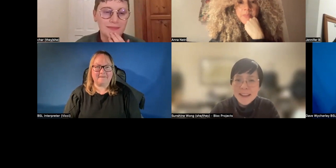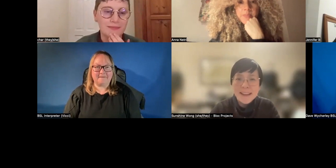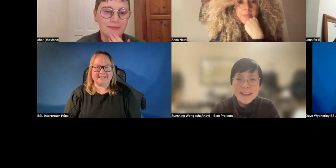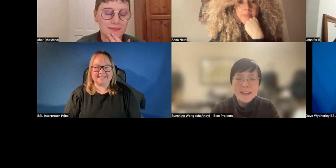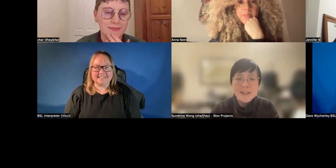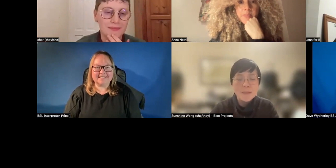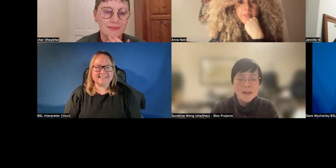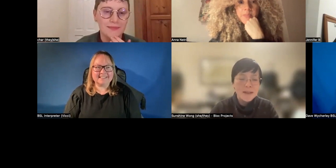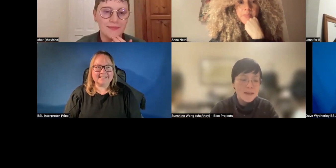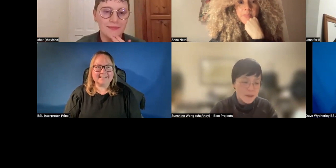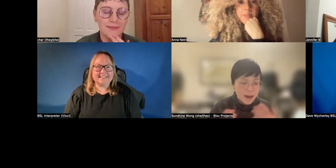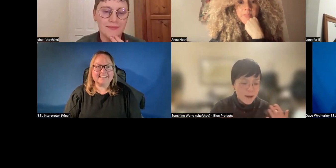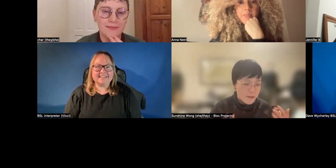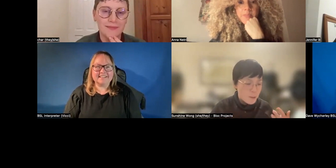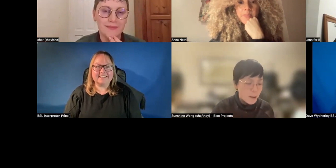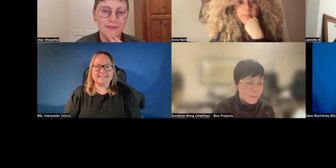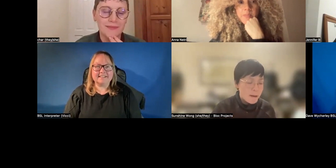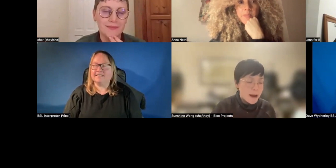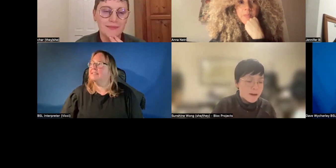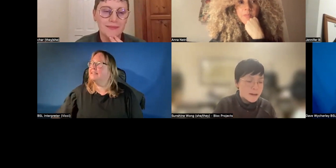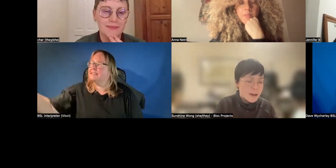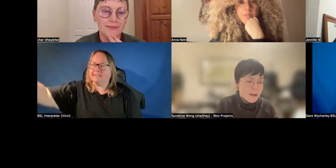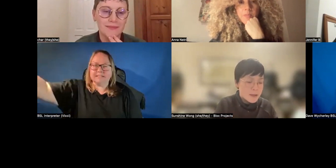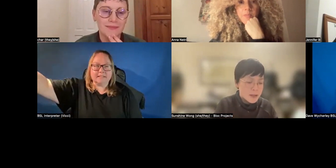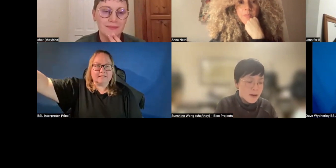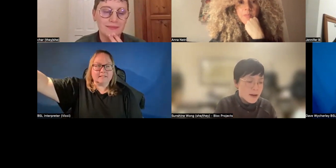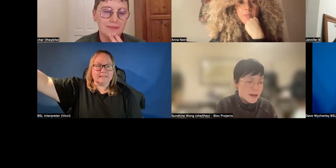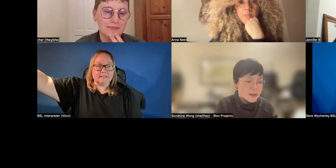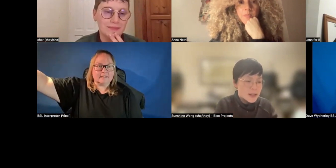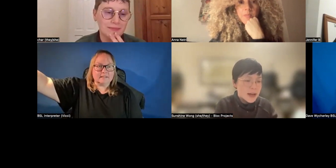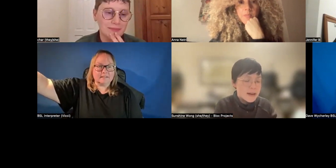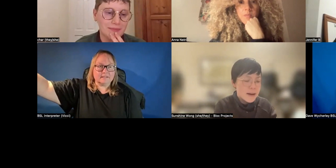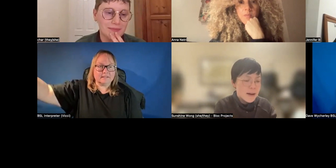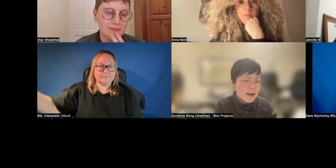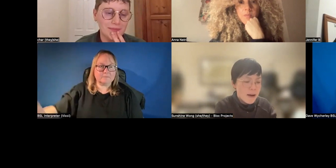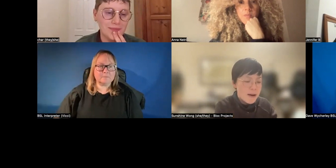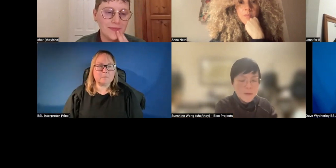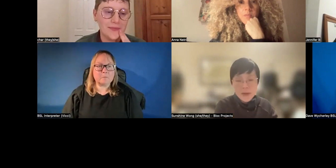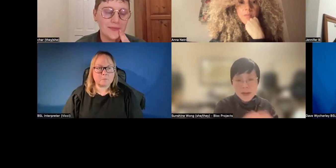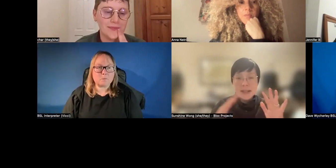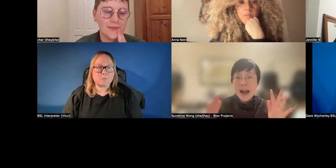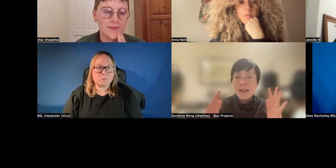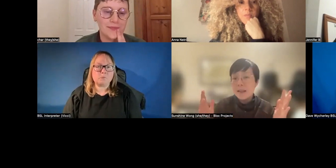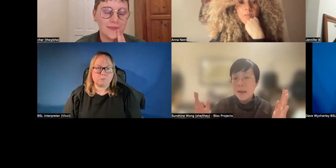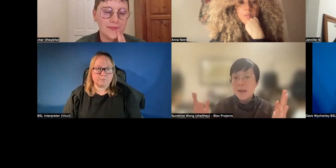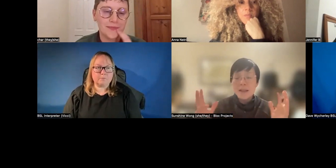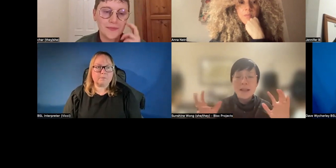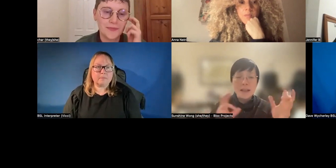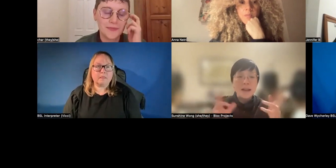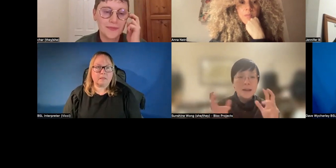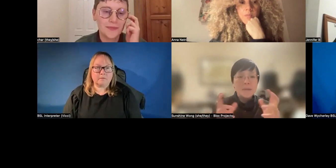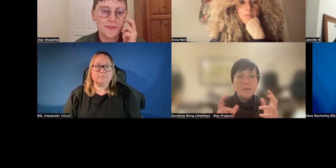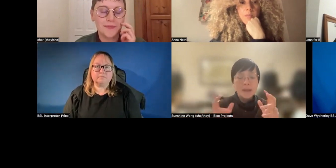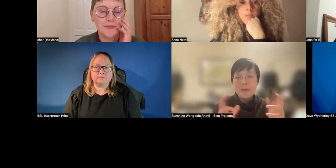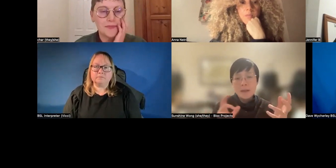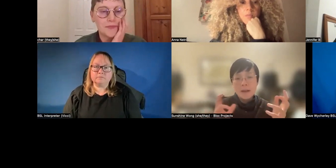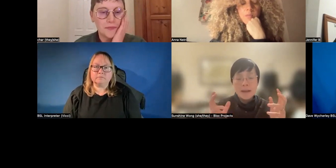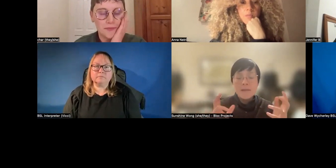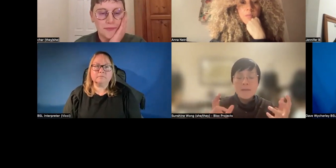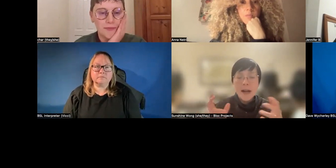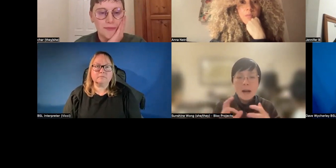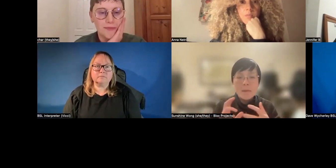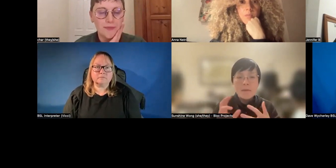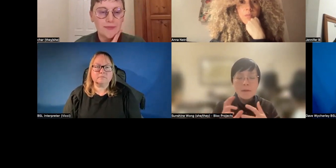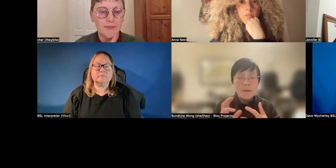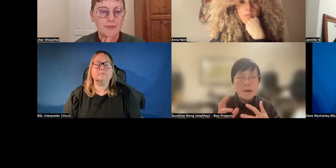I think like just because of how well prepared Char and Jen are with the slides, especially, that it was, I